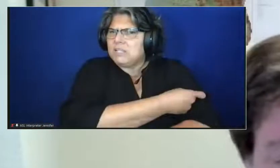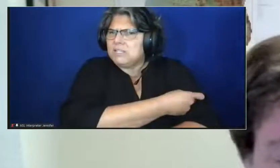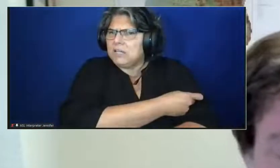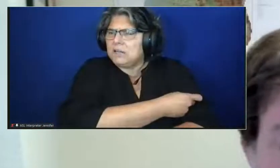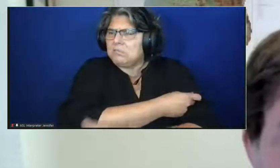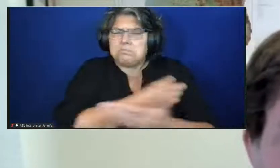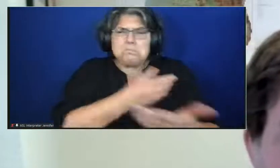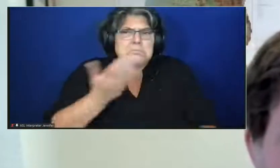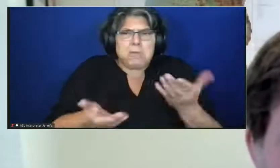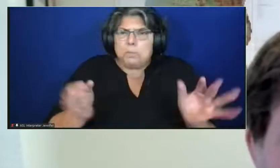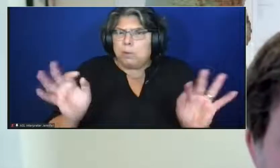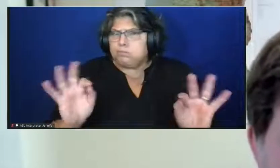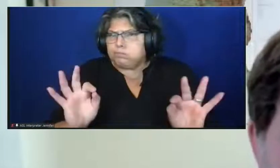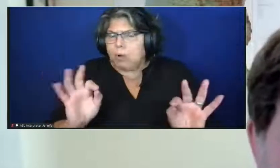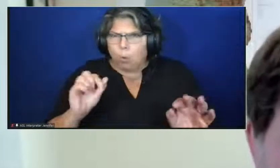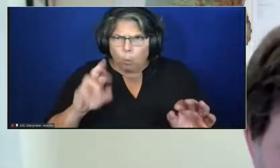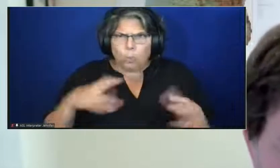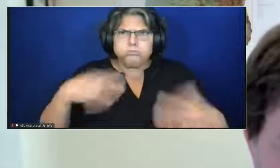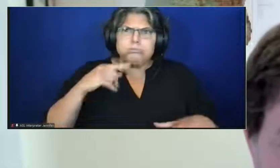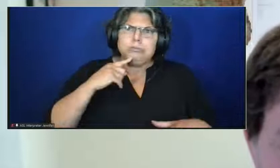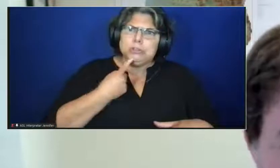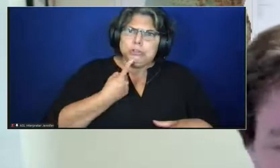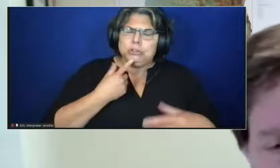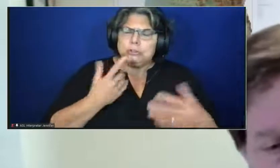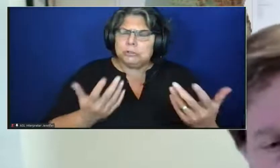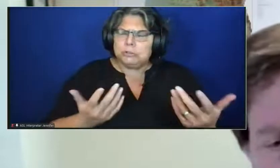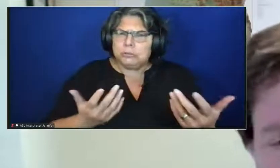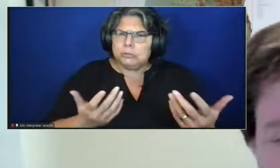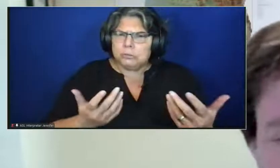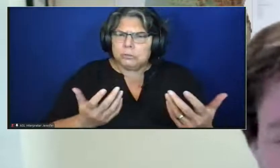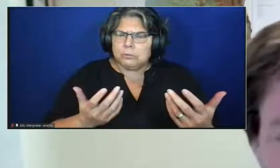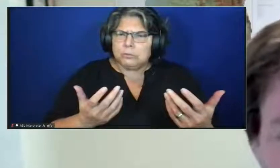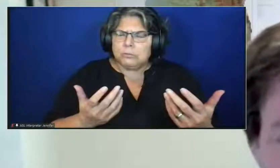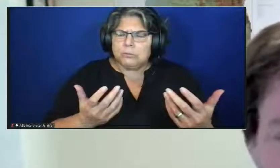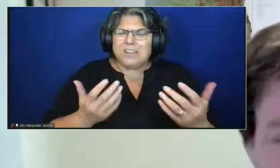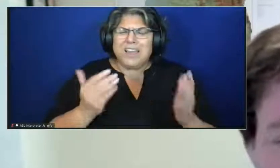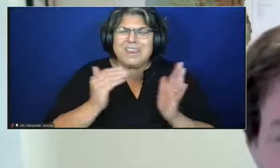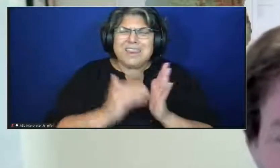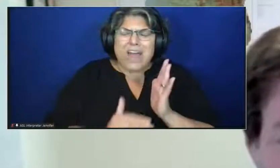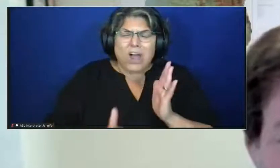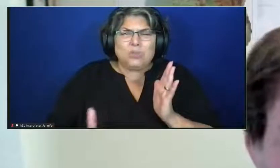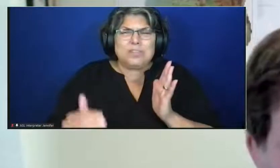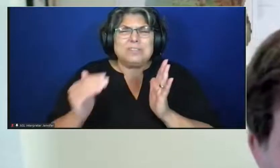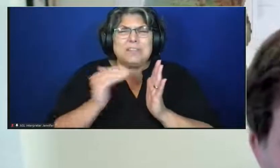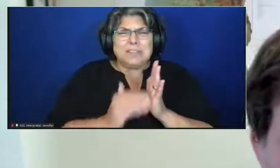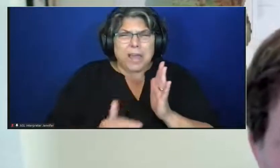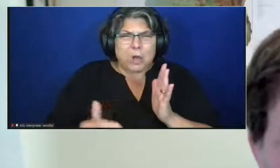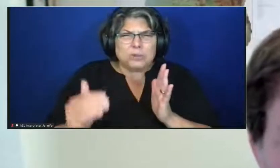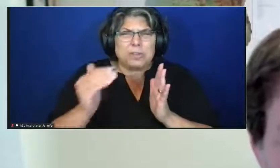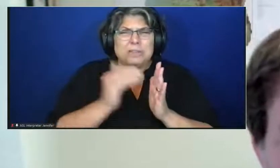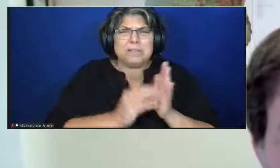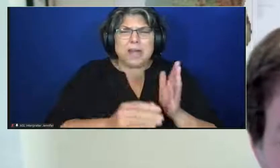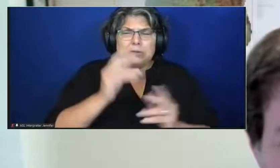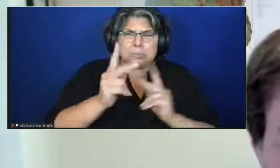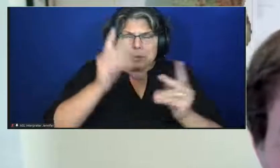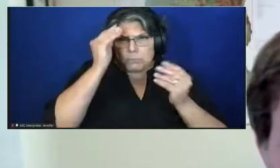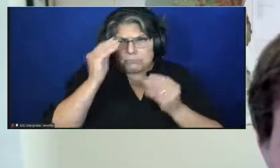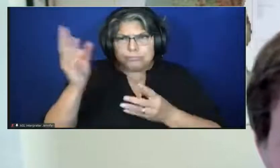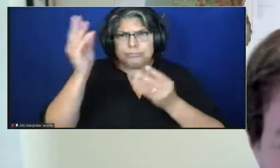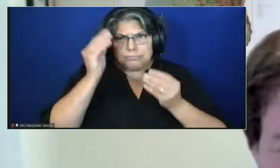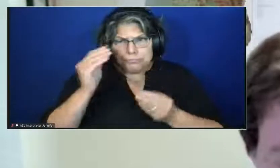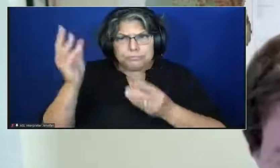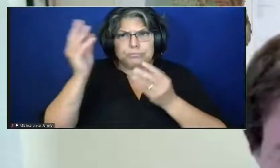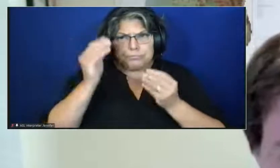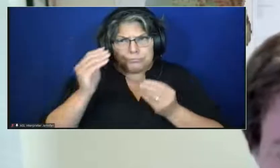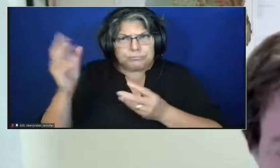minor or major. And there are thousands and thousands of reports that go in.